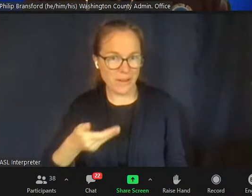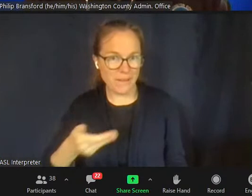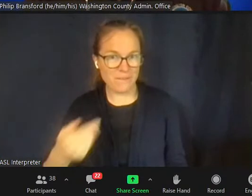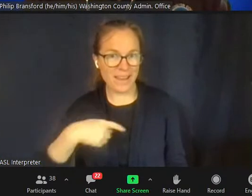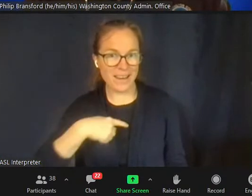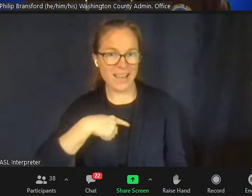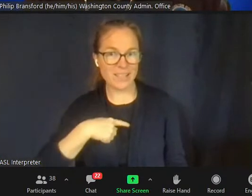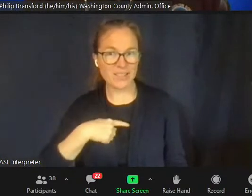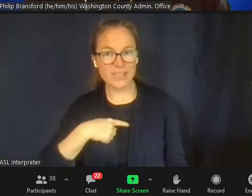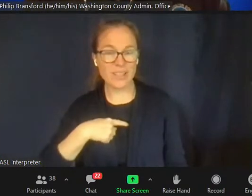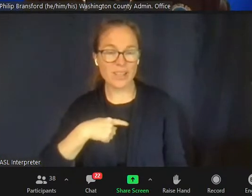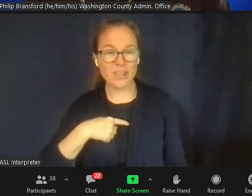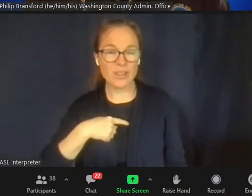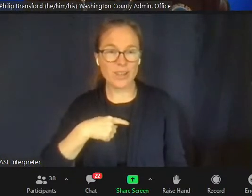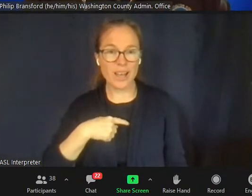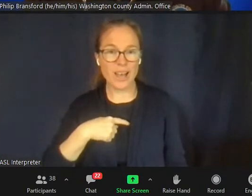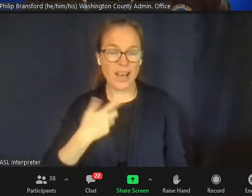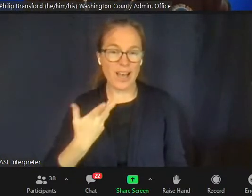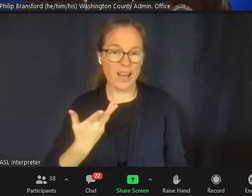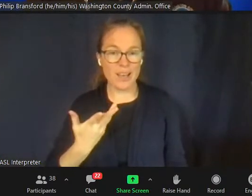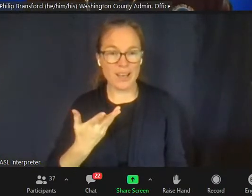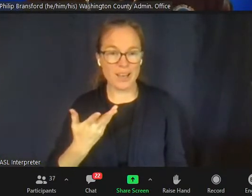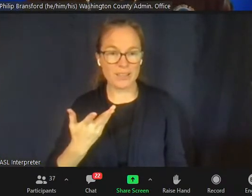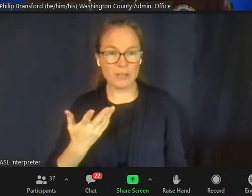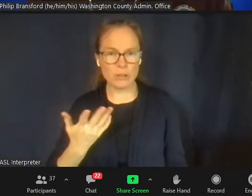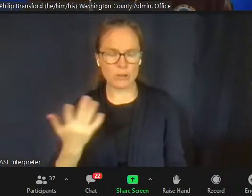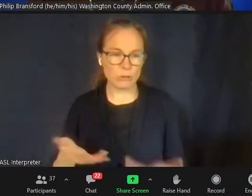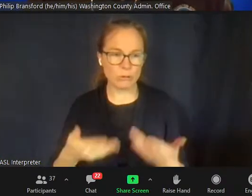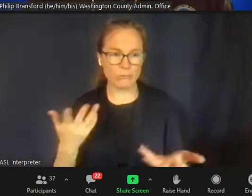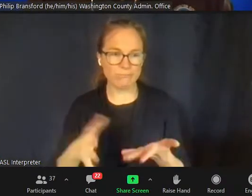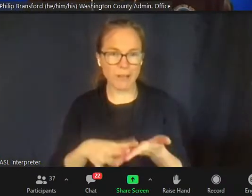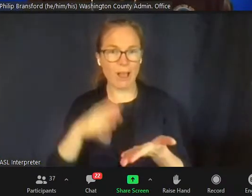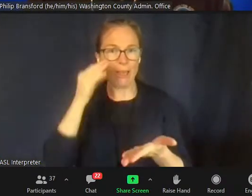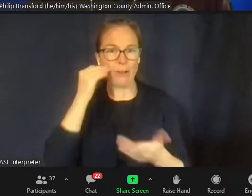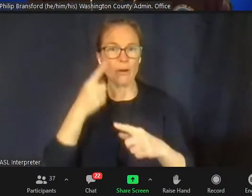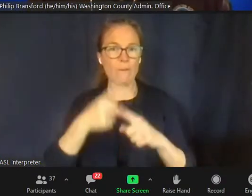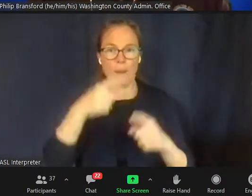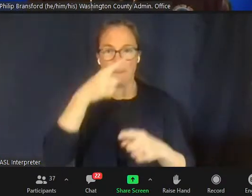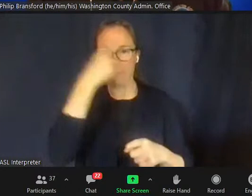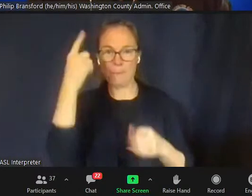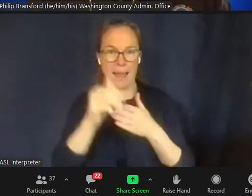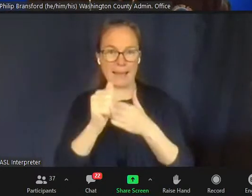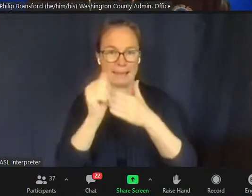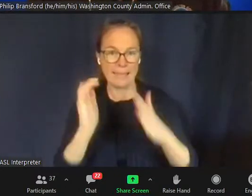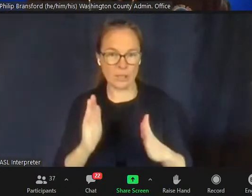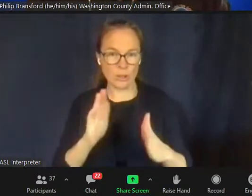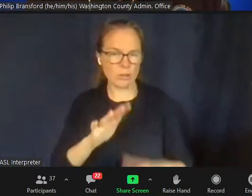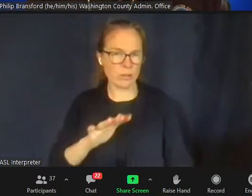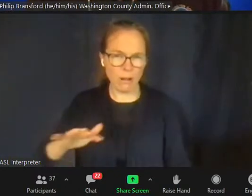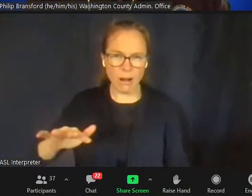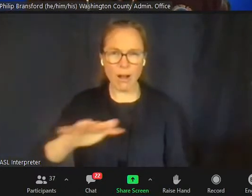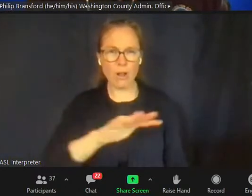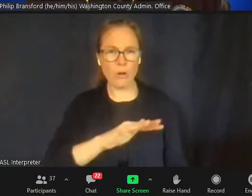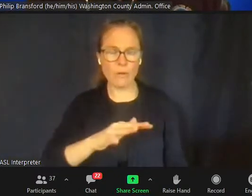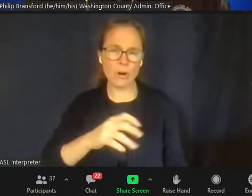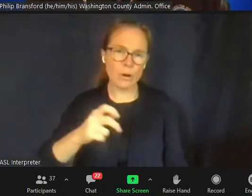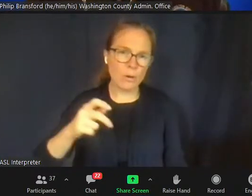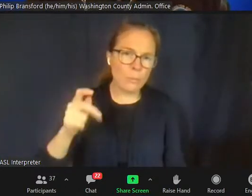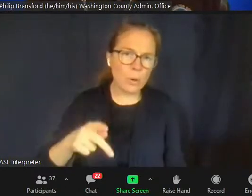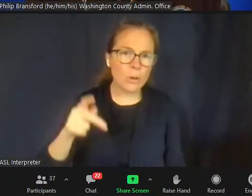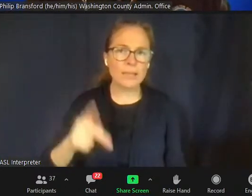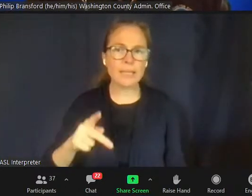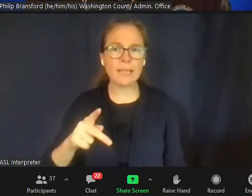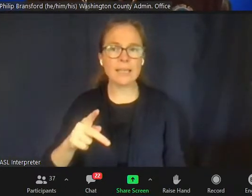the journey to help learn from our Black leaders throughout the Portland and